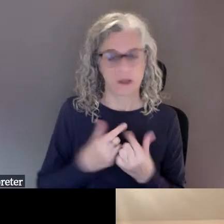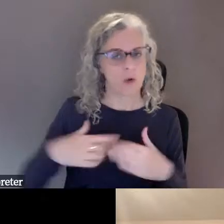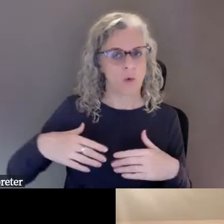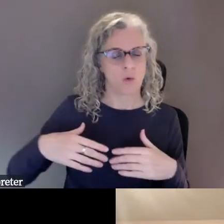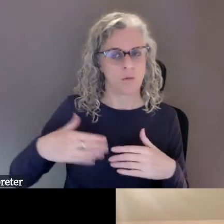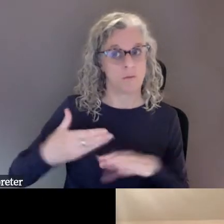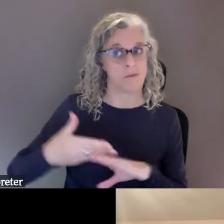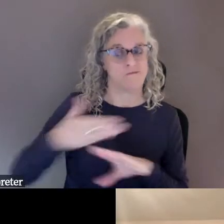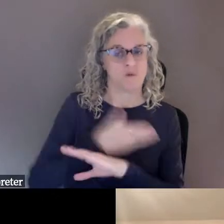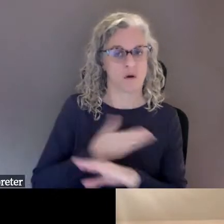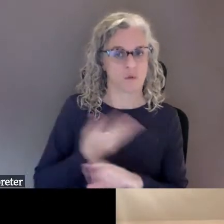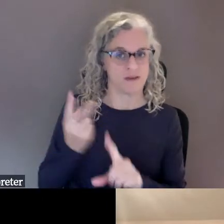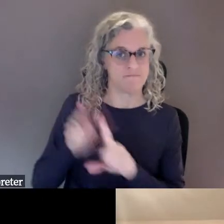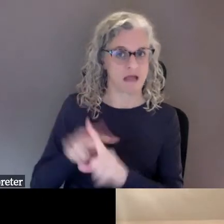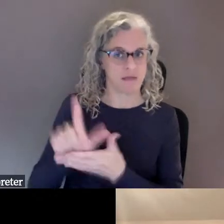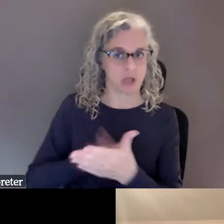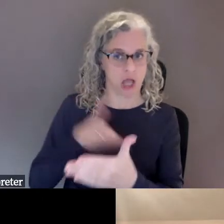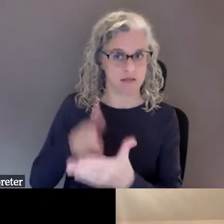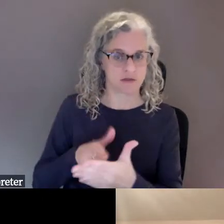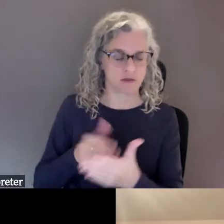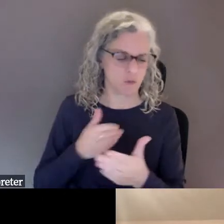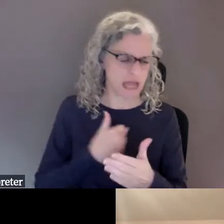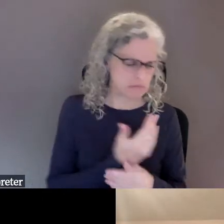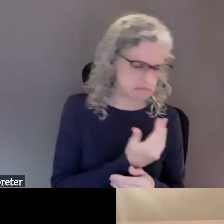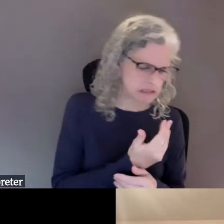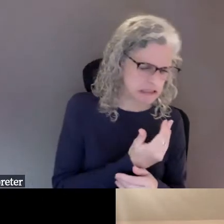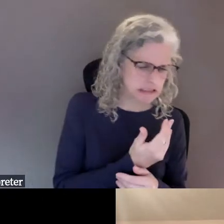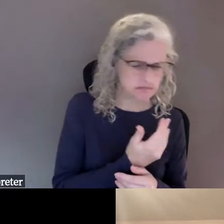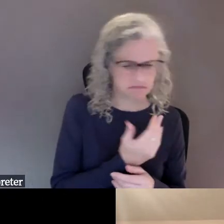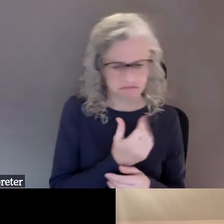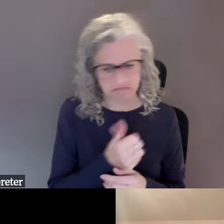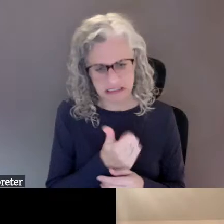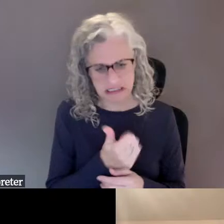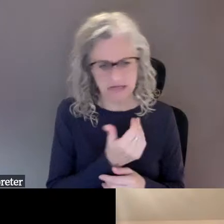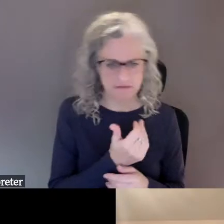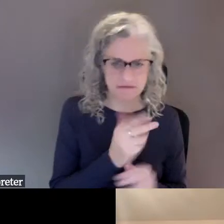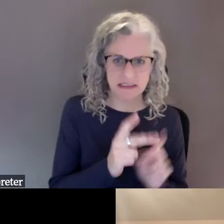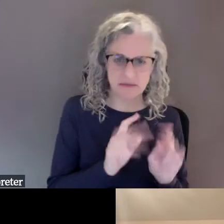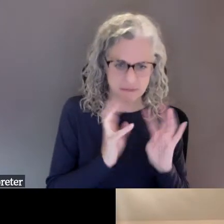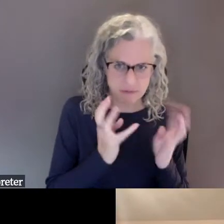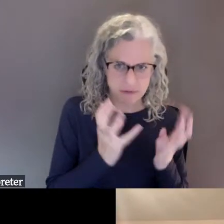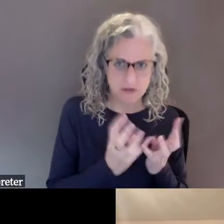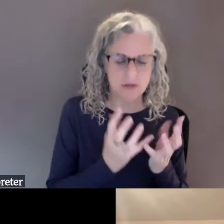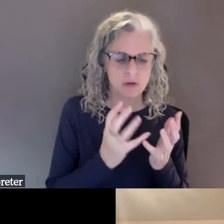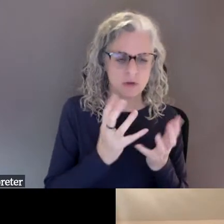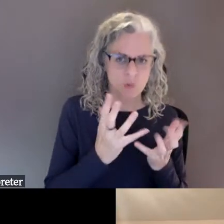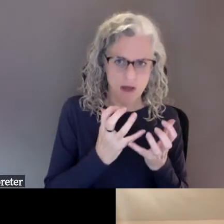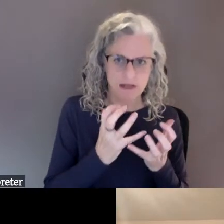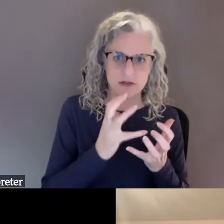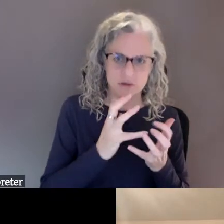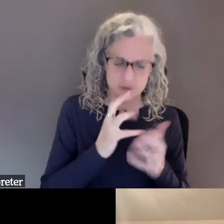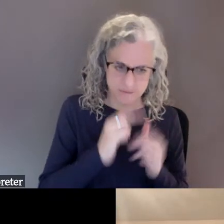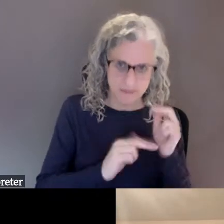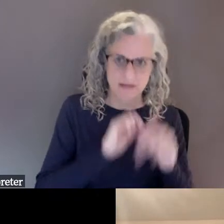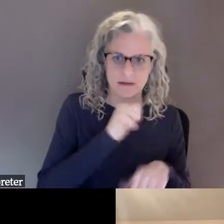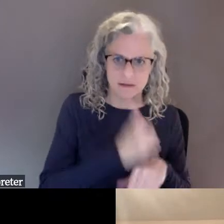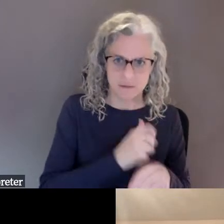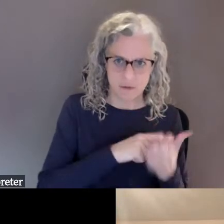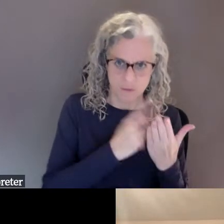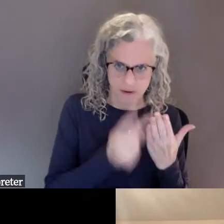we had a group of like 10 or 15 people who were already, interested in helping us build out this campaign. And two of